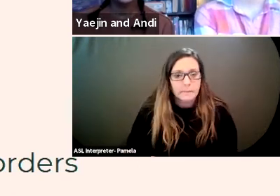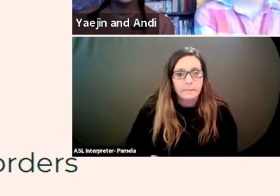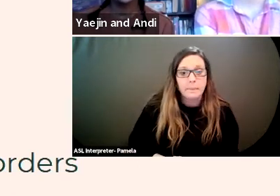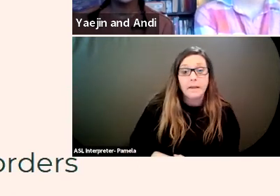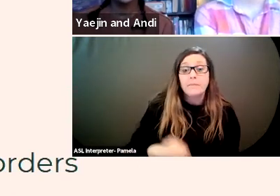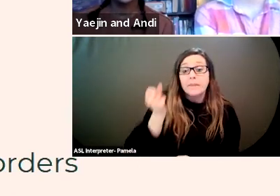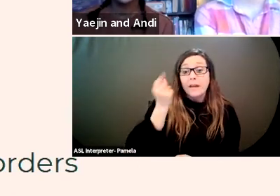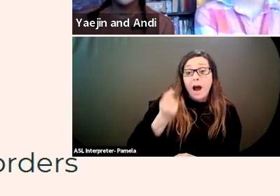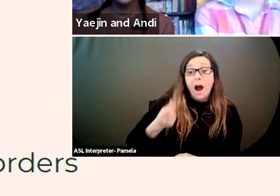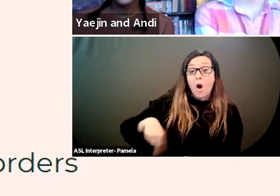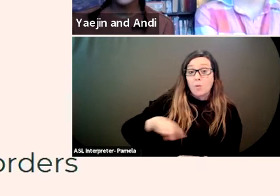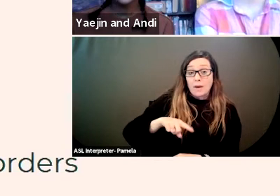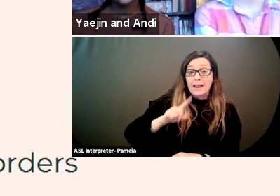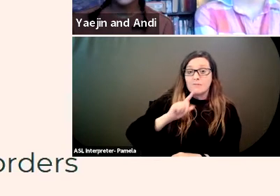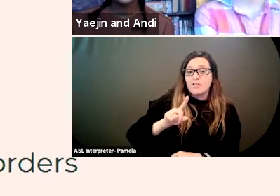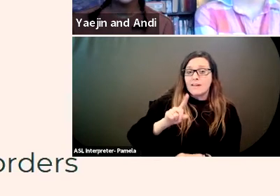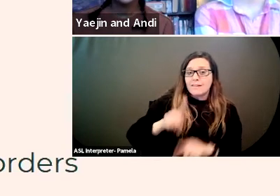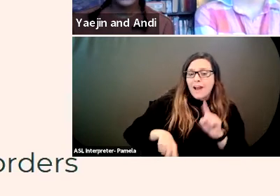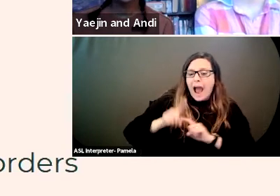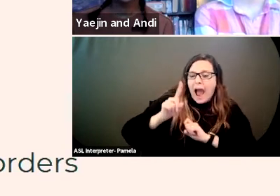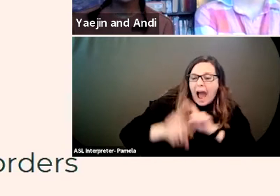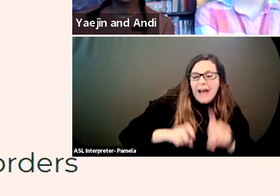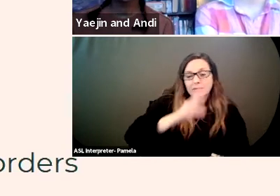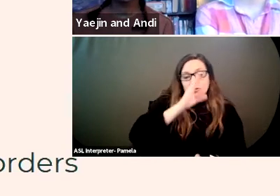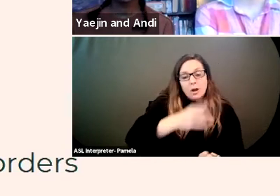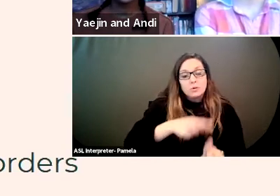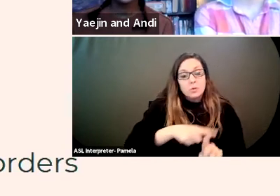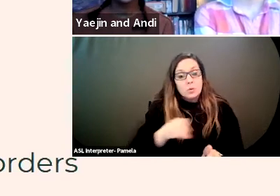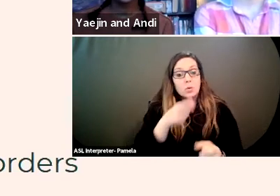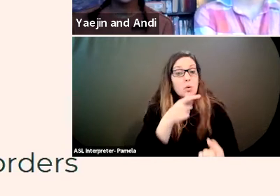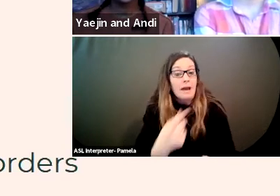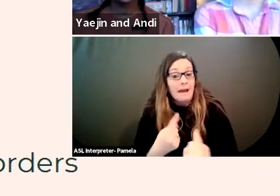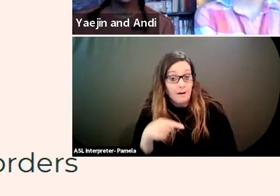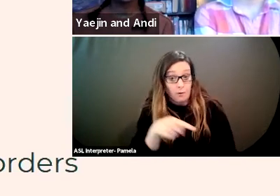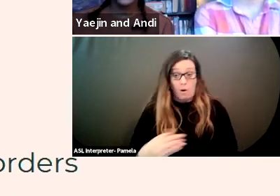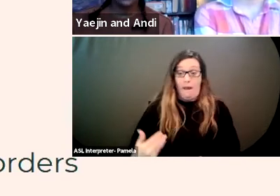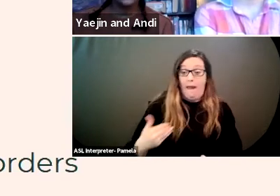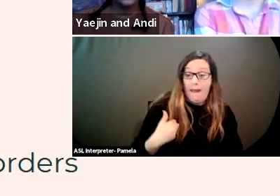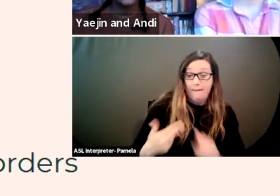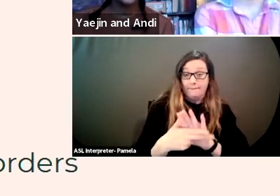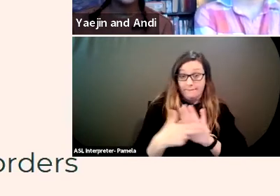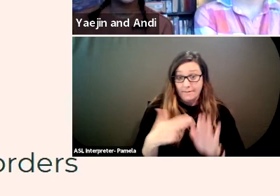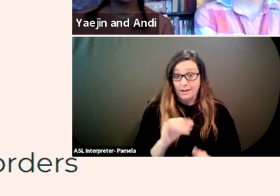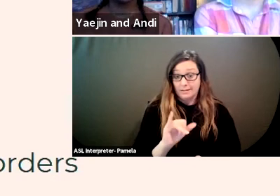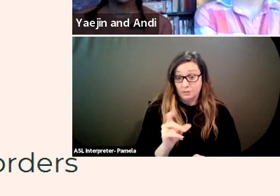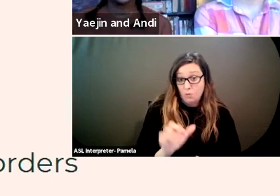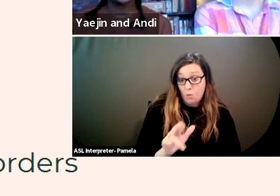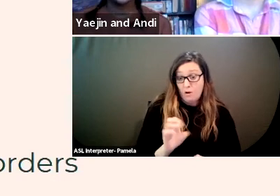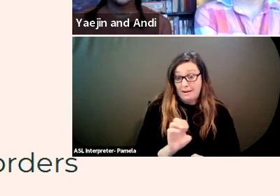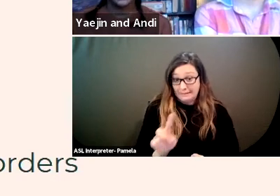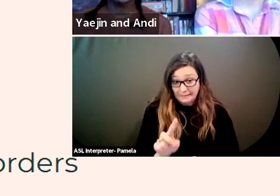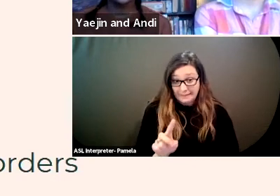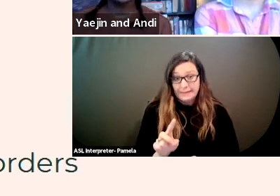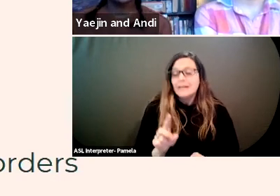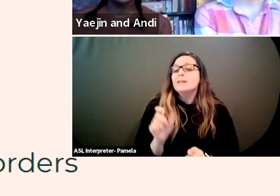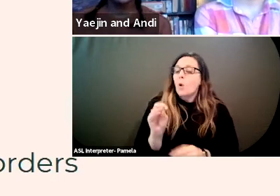disorders asked if people wanted help with an eating disorder and not if they had one. So we might have missed out on people who didn't want help with an eating disorder or who didn't know that